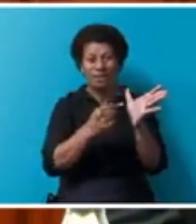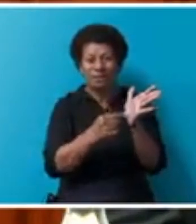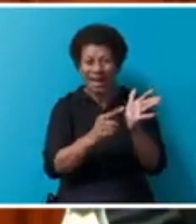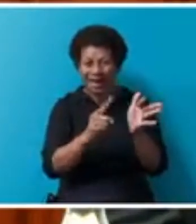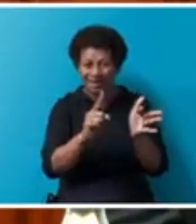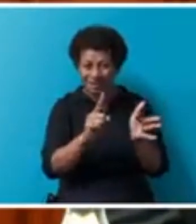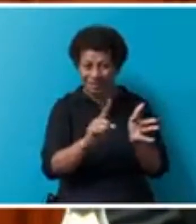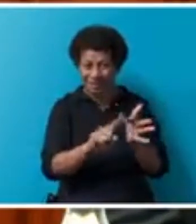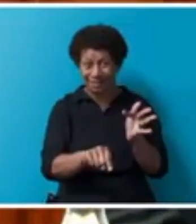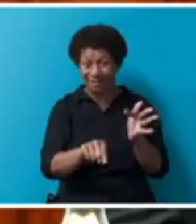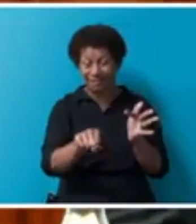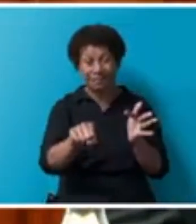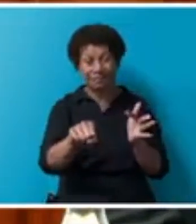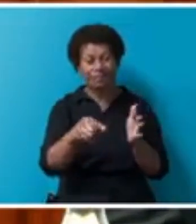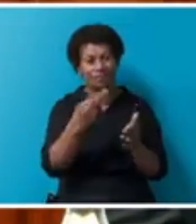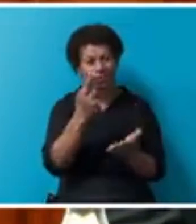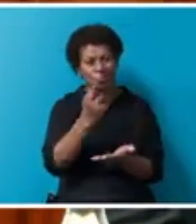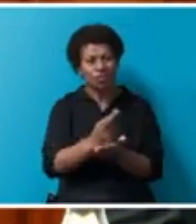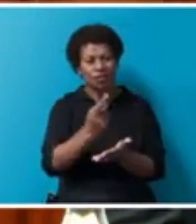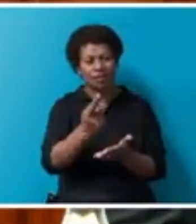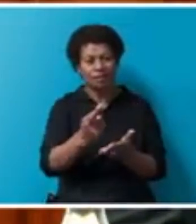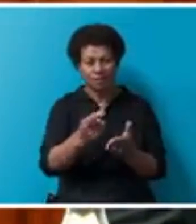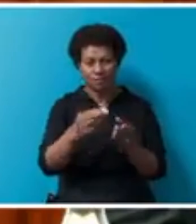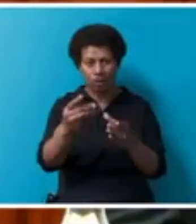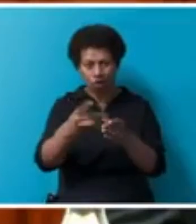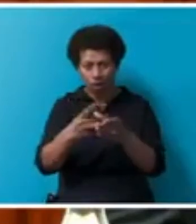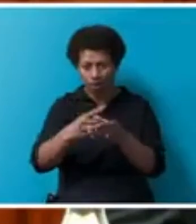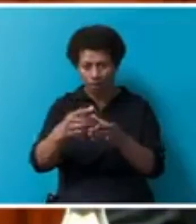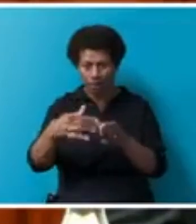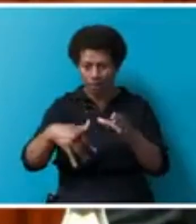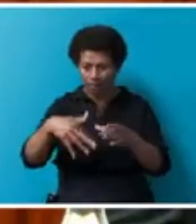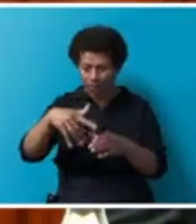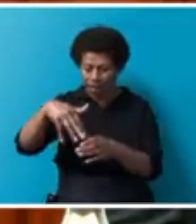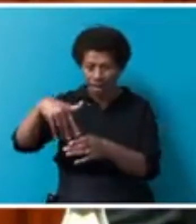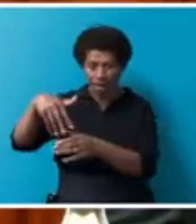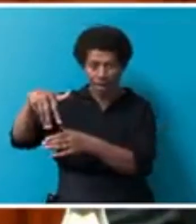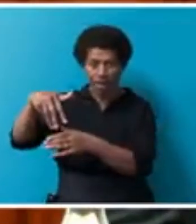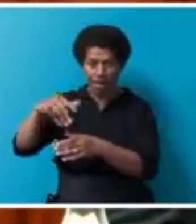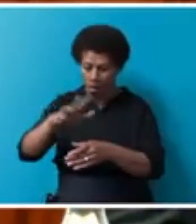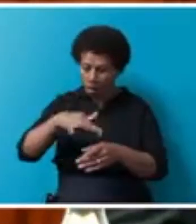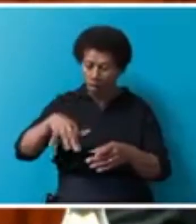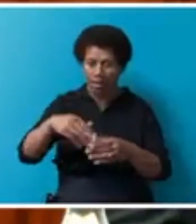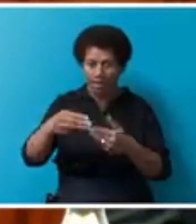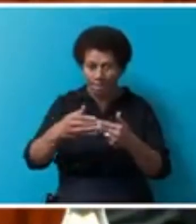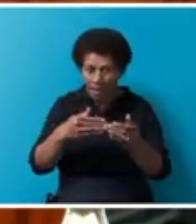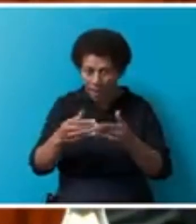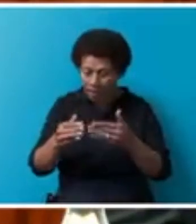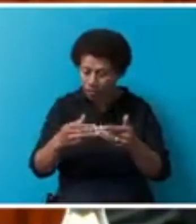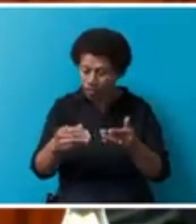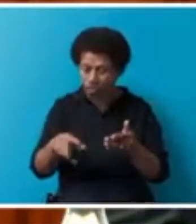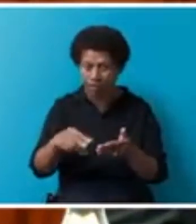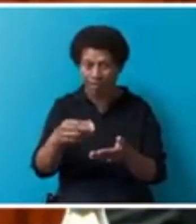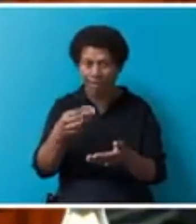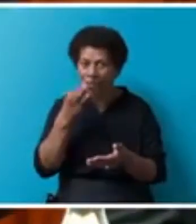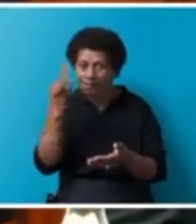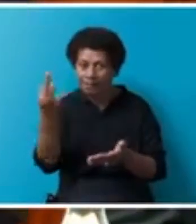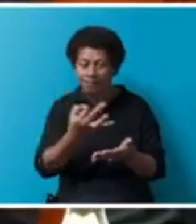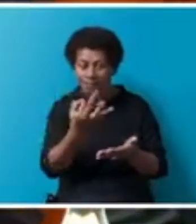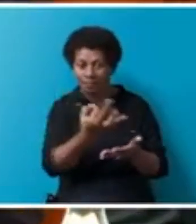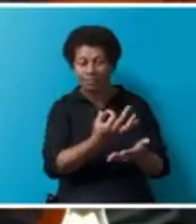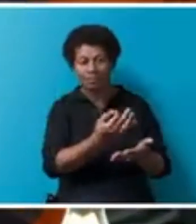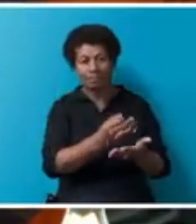documents. The same team of lawyers who handle litigation files also manage these requests. Based on a cabinet decision,